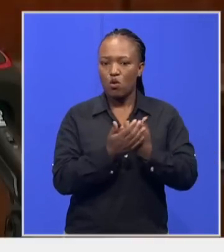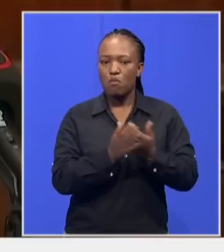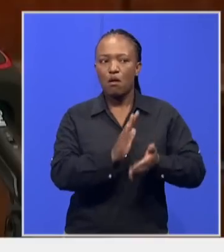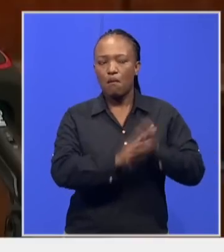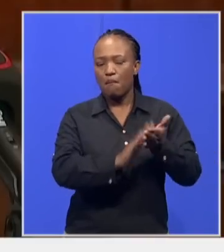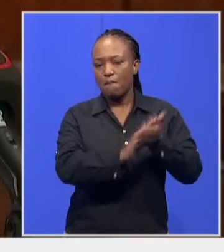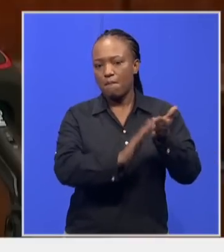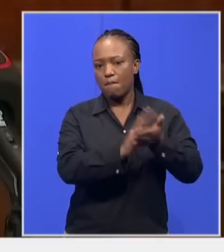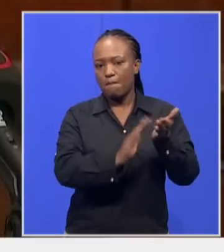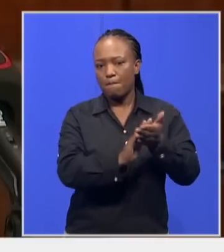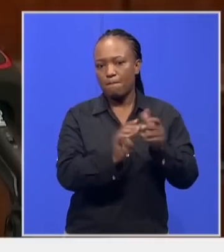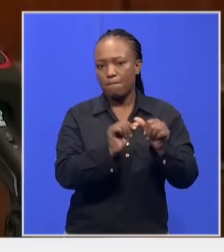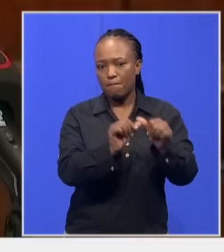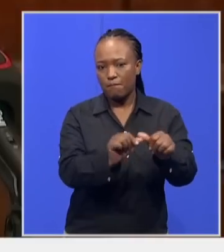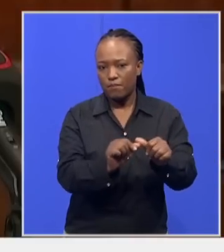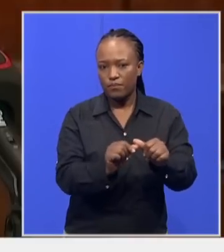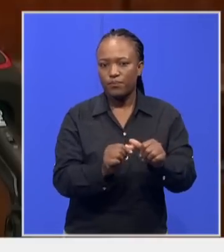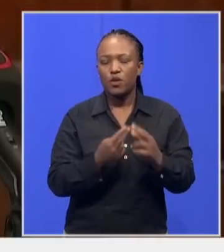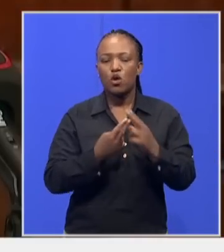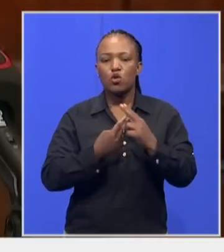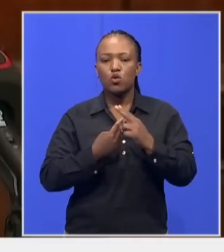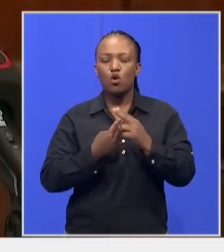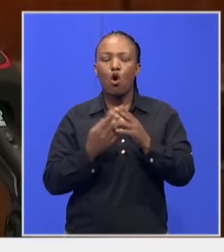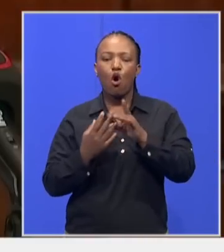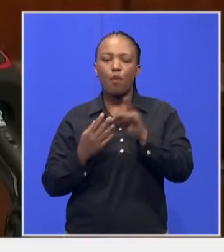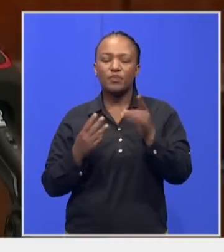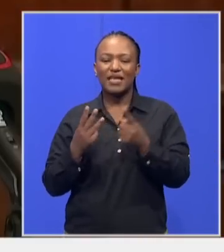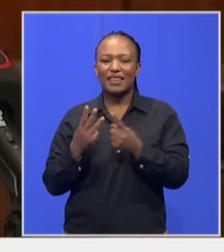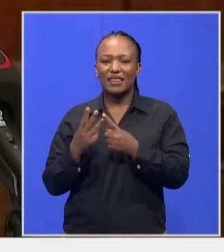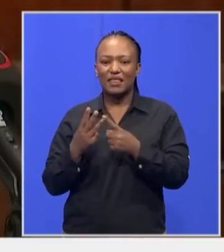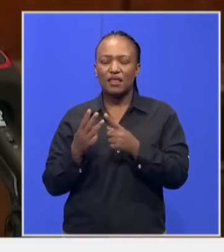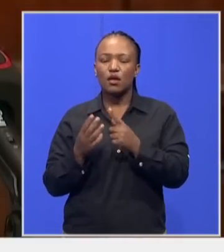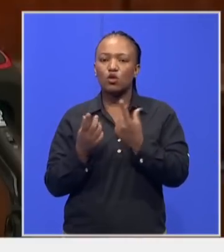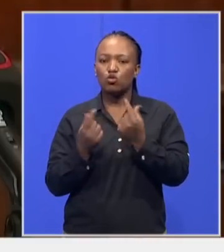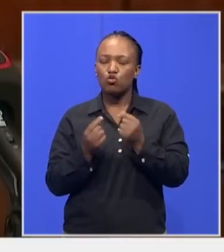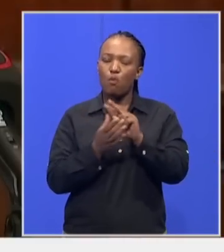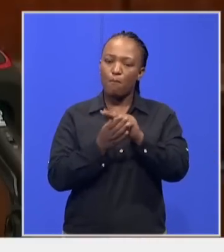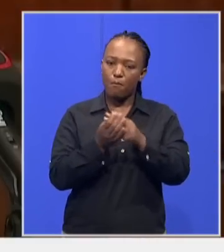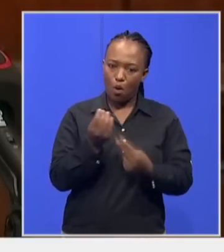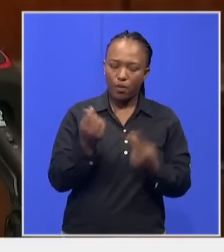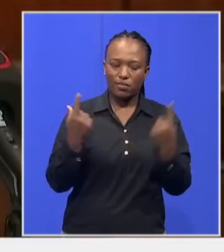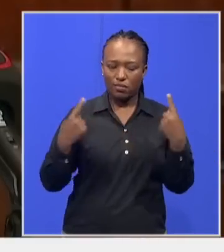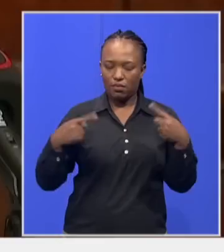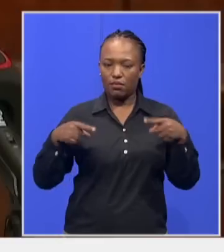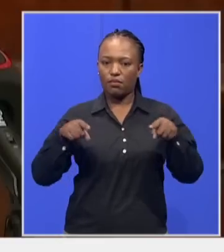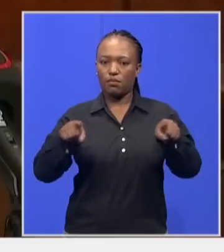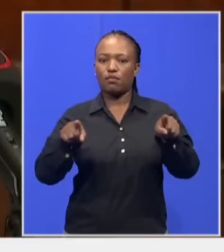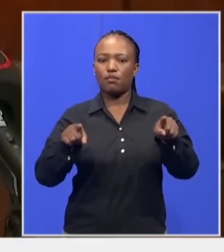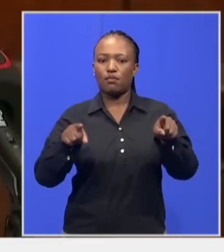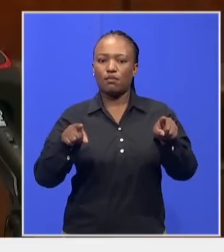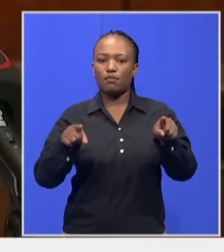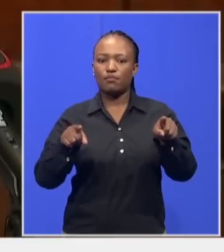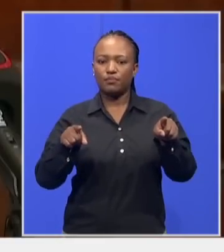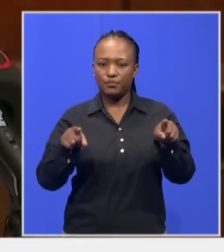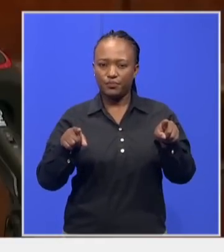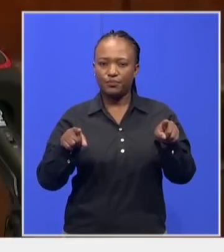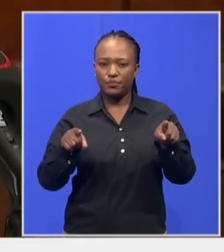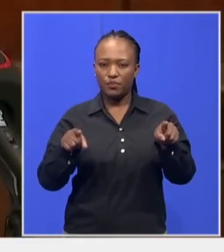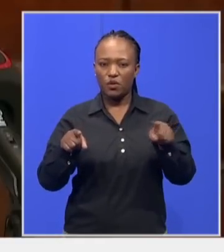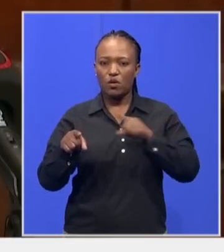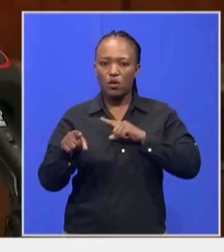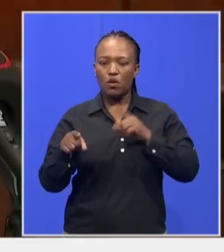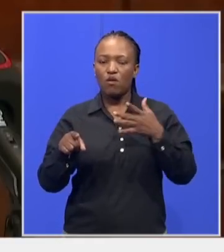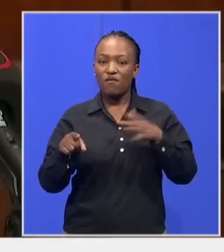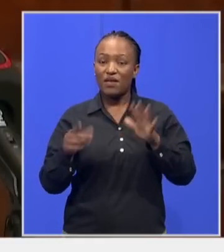to the environment. Unit option 3, do both. In the short term, accept that there's going to be harm